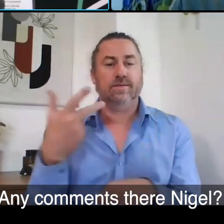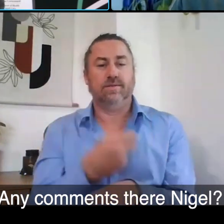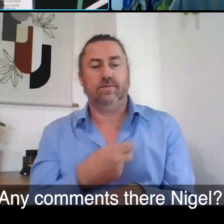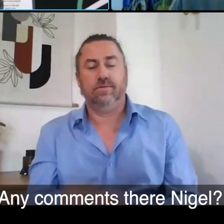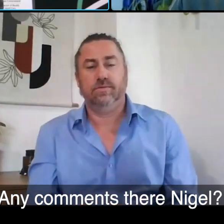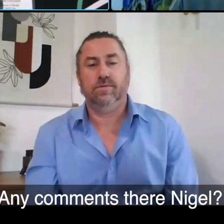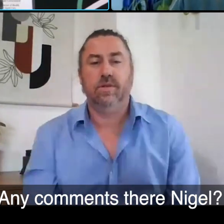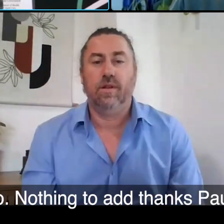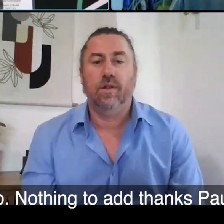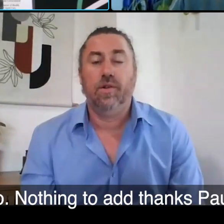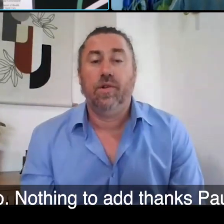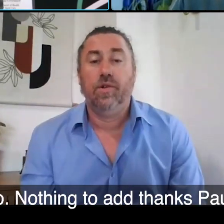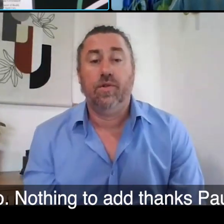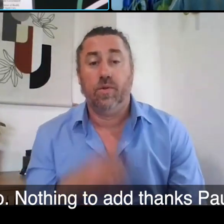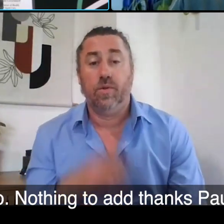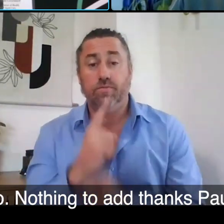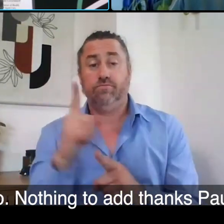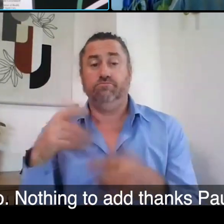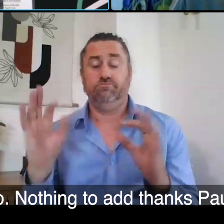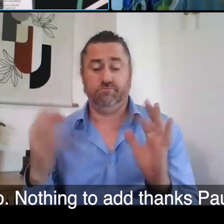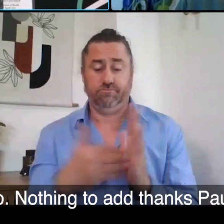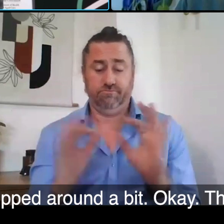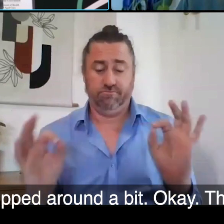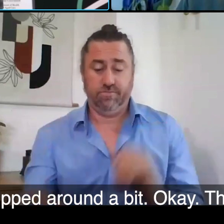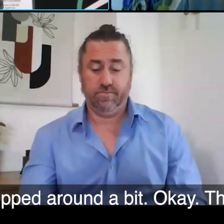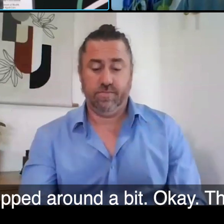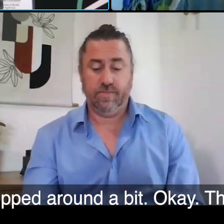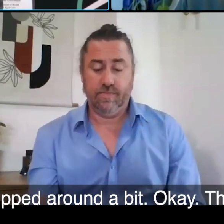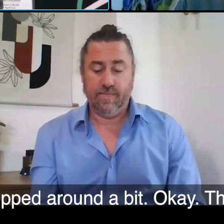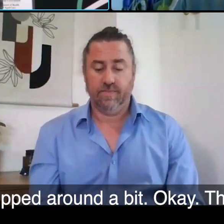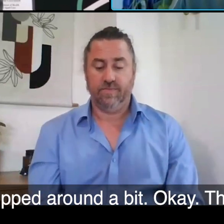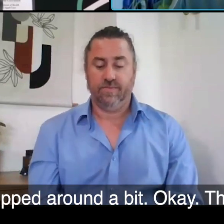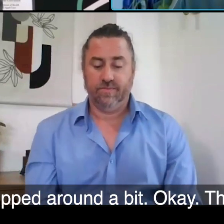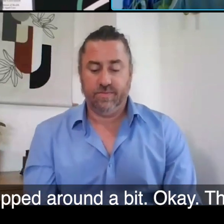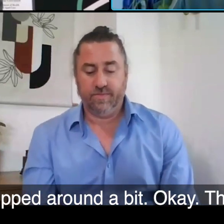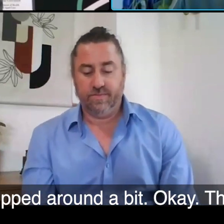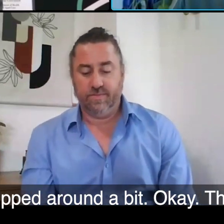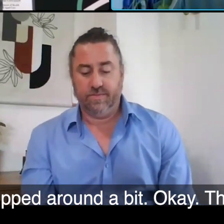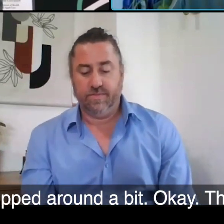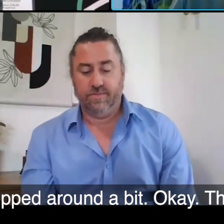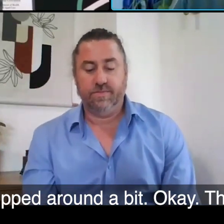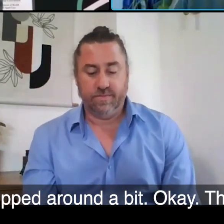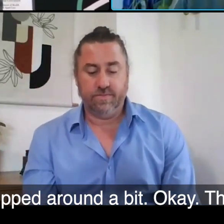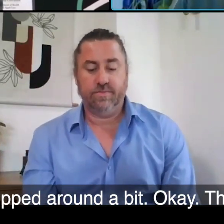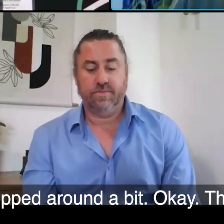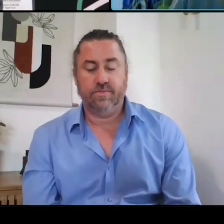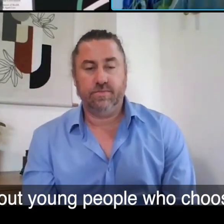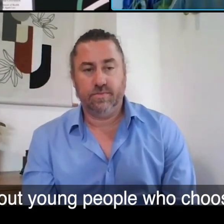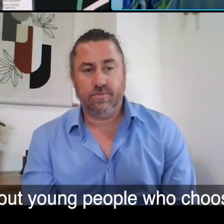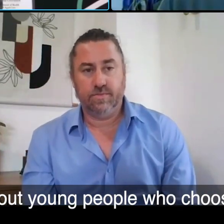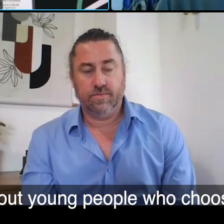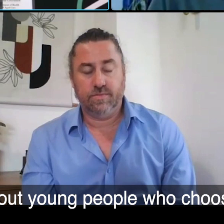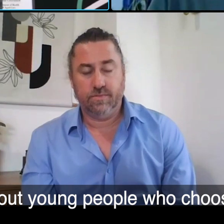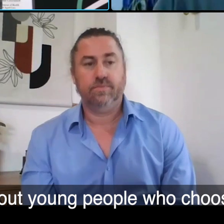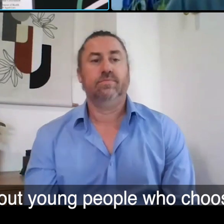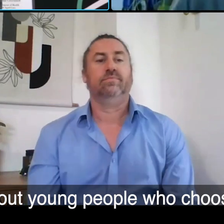Nigel? No, nothing to add. Thanks, Paul. Great. It's flipped around a bit. Okay, the next one. What